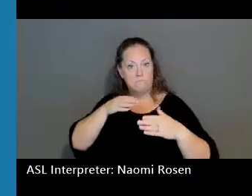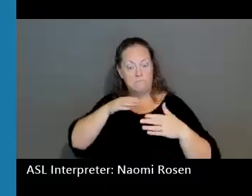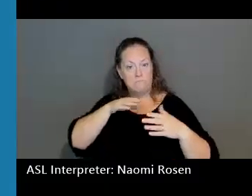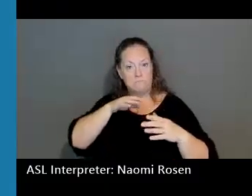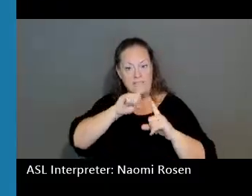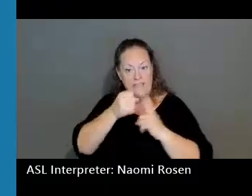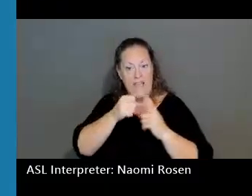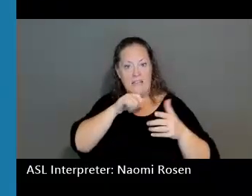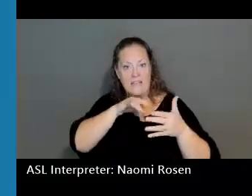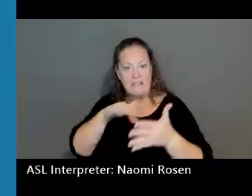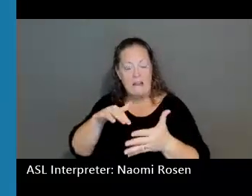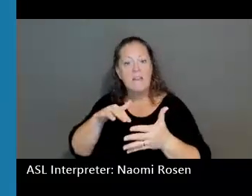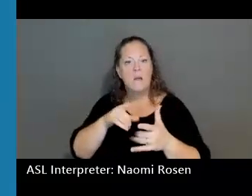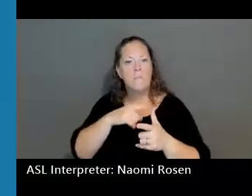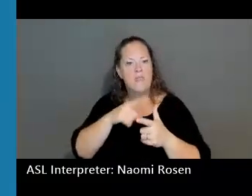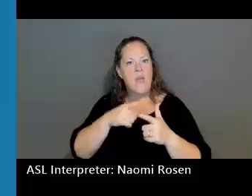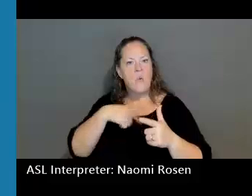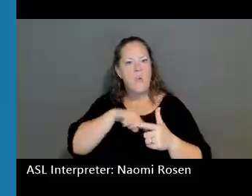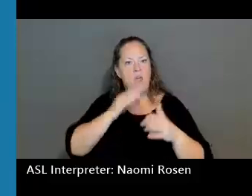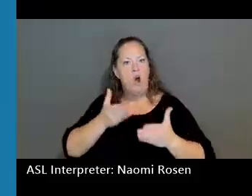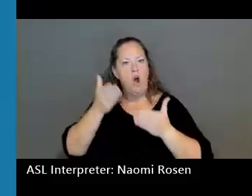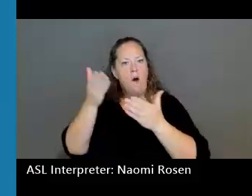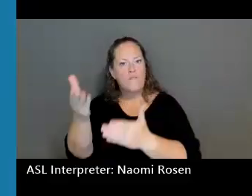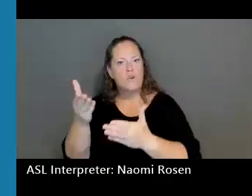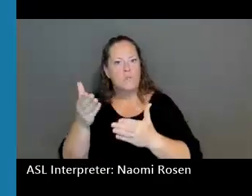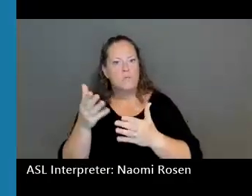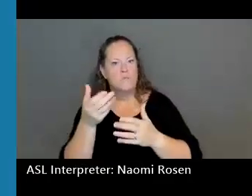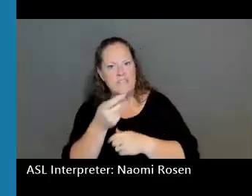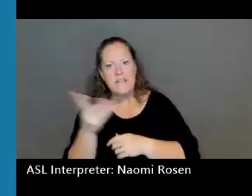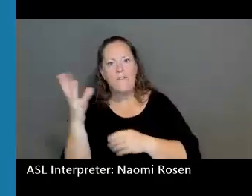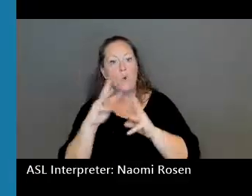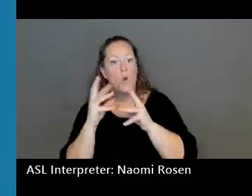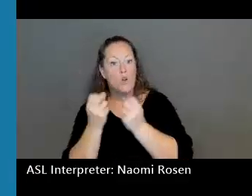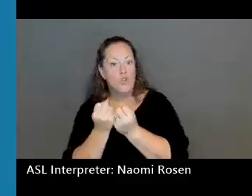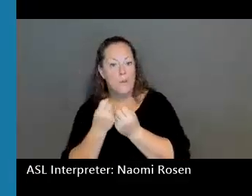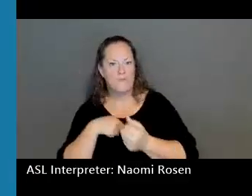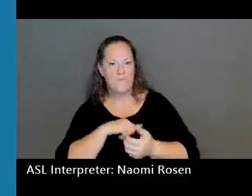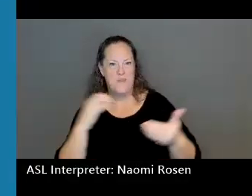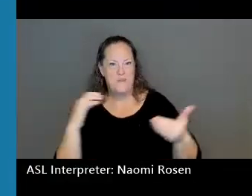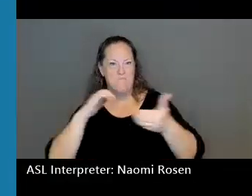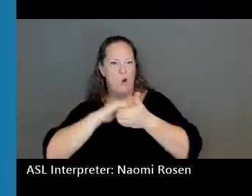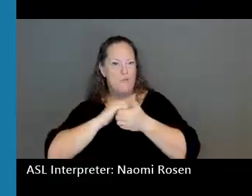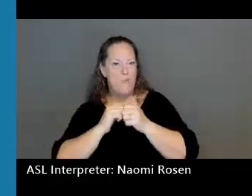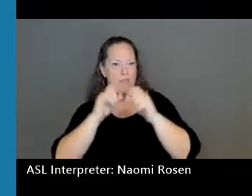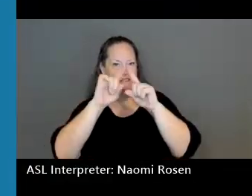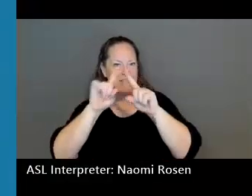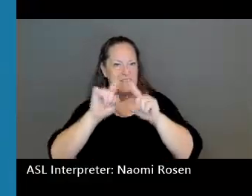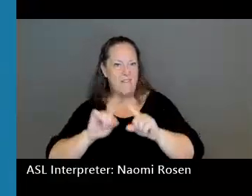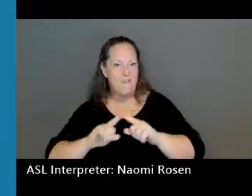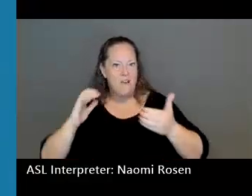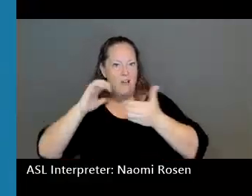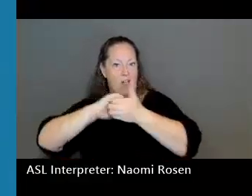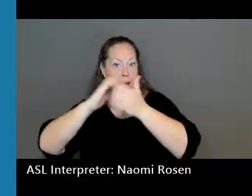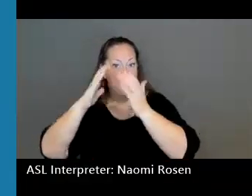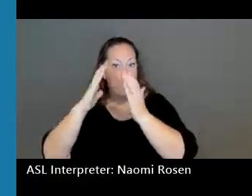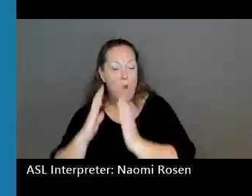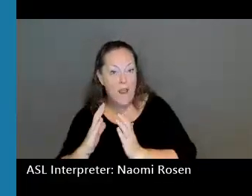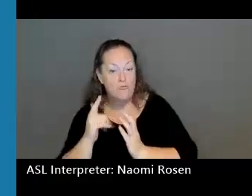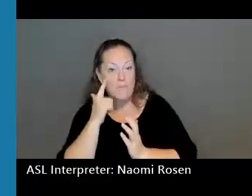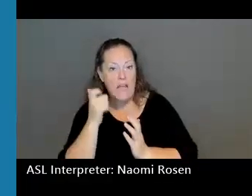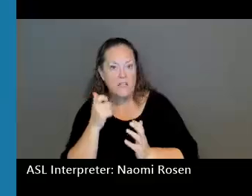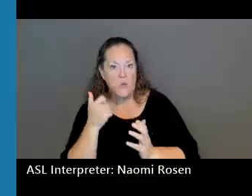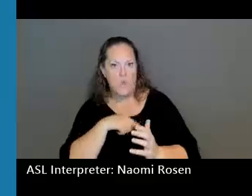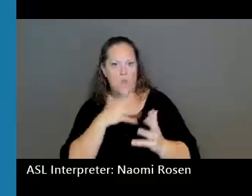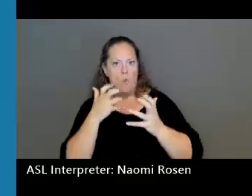several workshops where we partnered with different collaborators because we wanted to reach a diverse